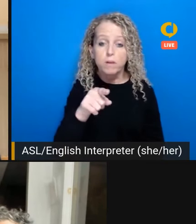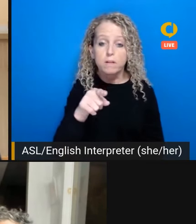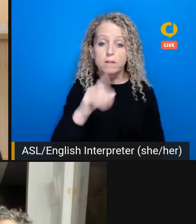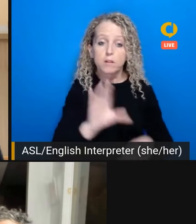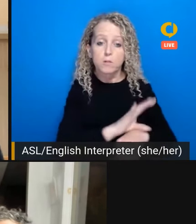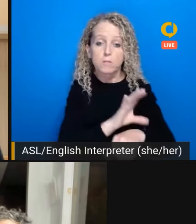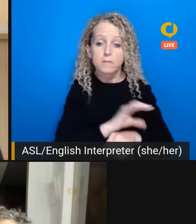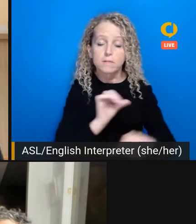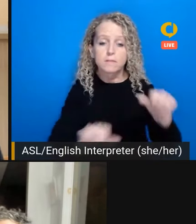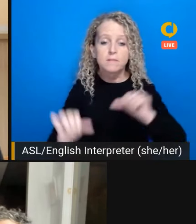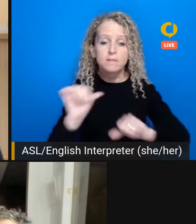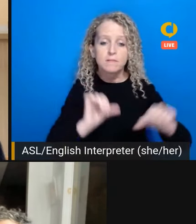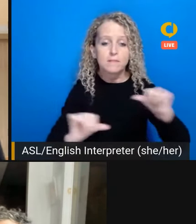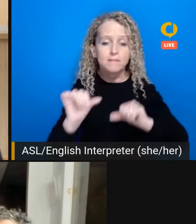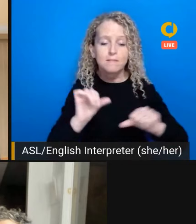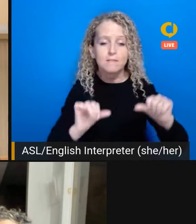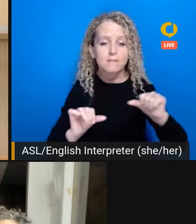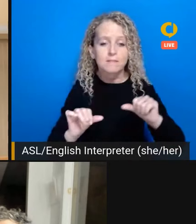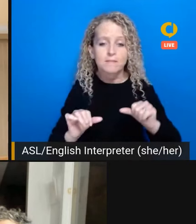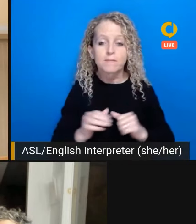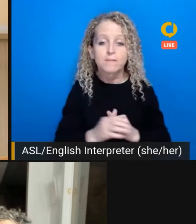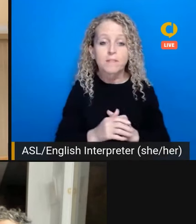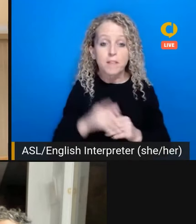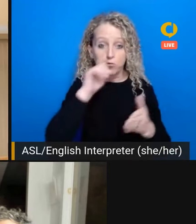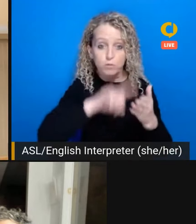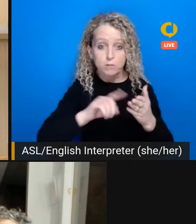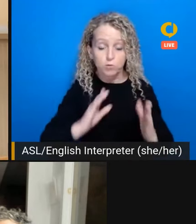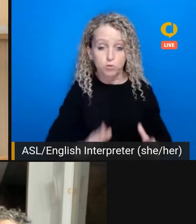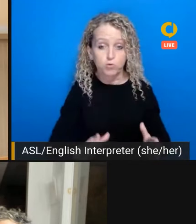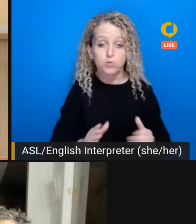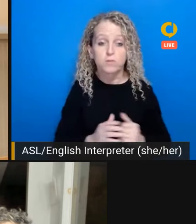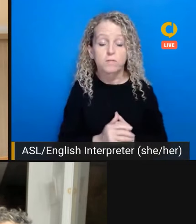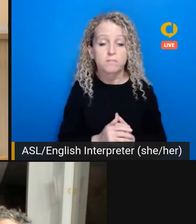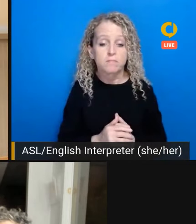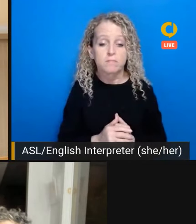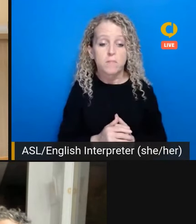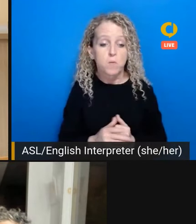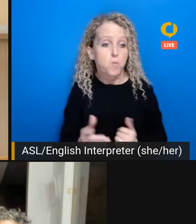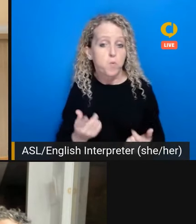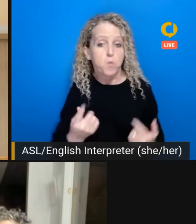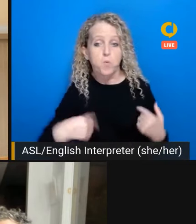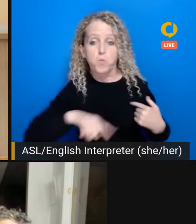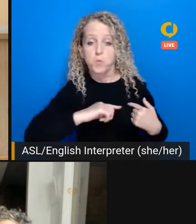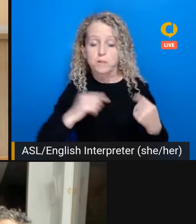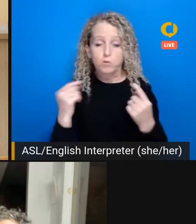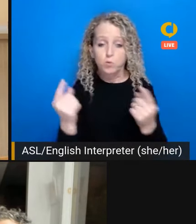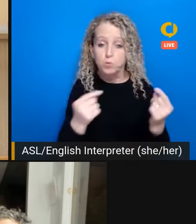is our, as a stakeholder, what is our share in this, good or bad?